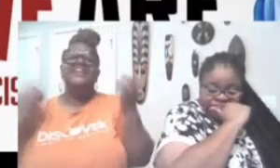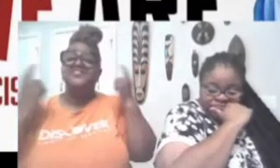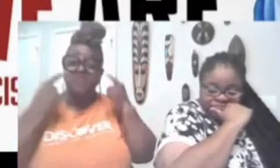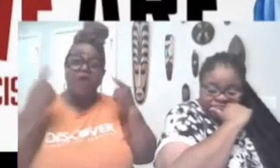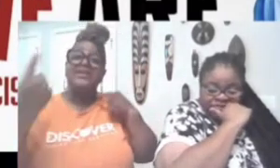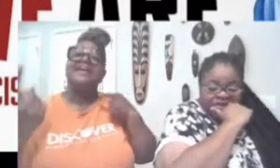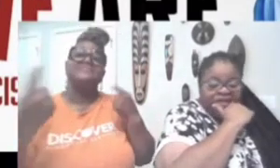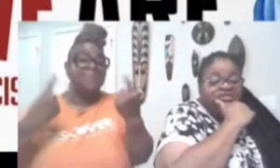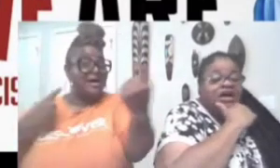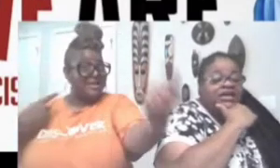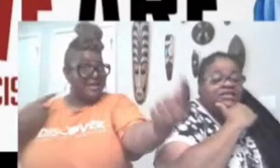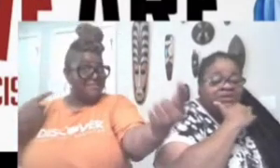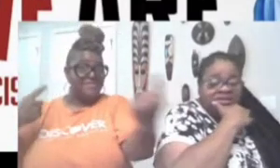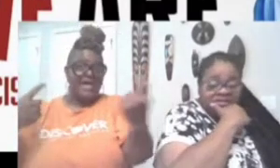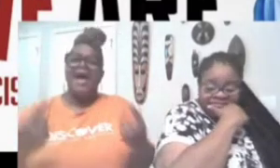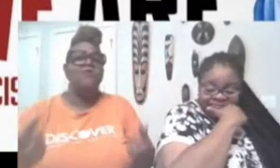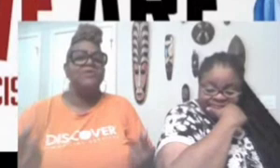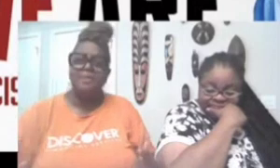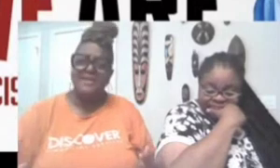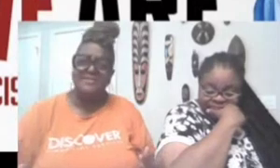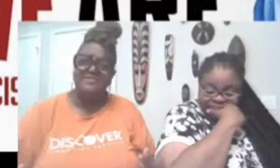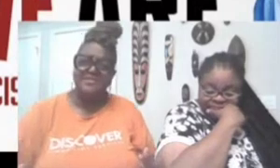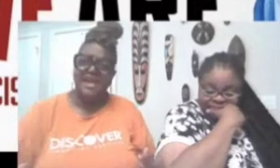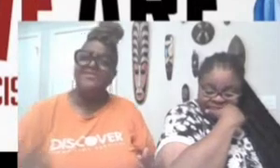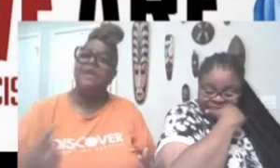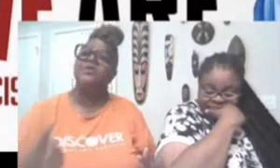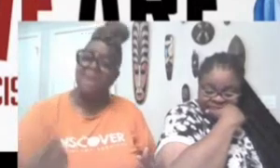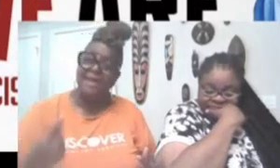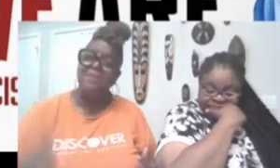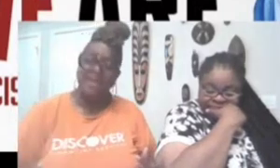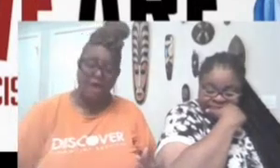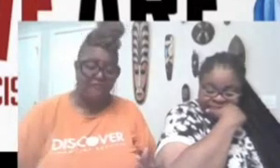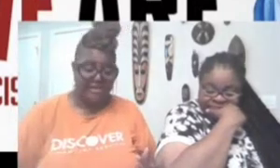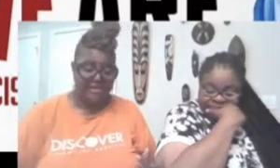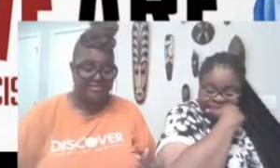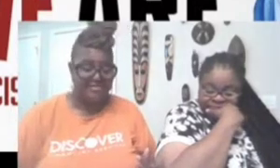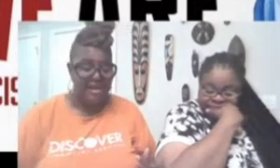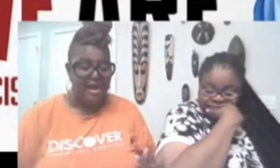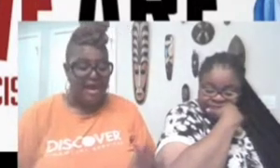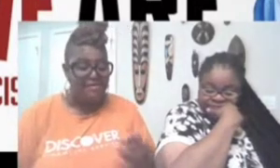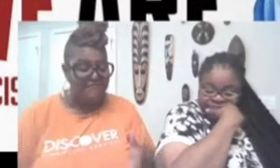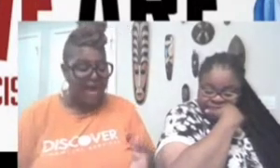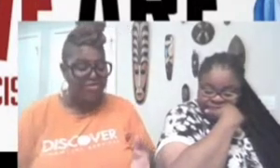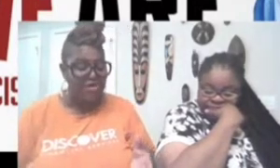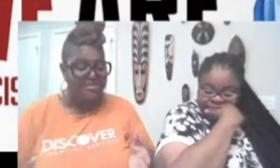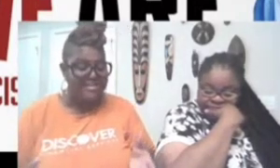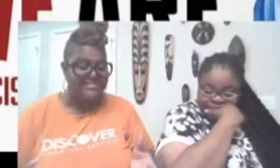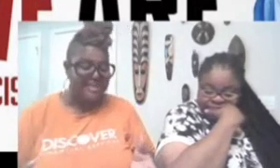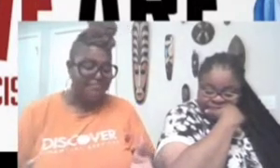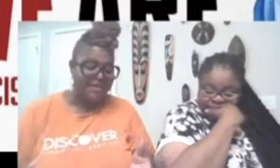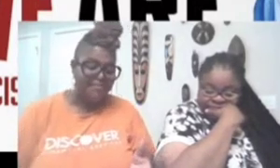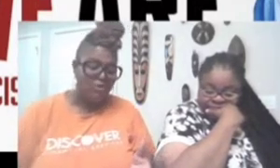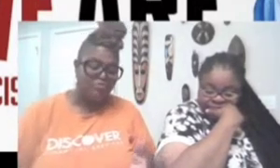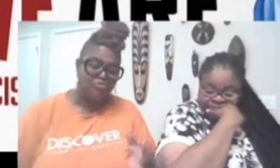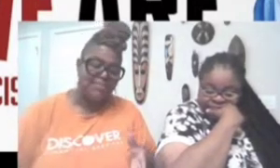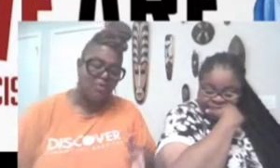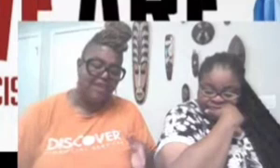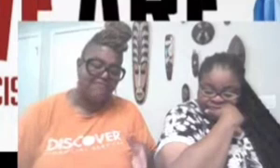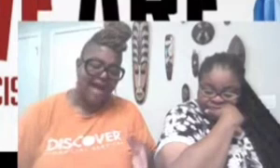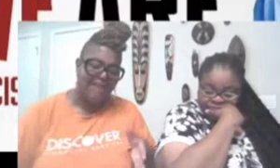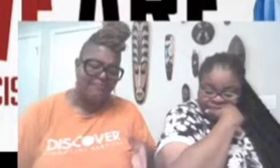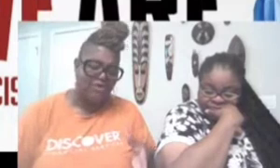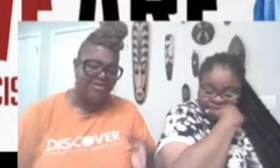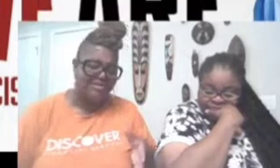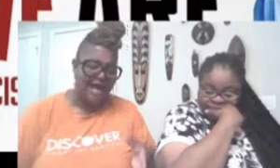South. He saw it as money. I don't care about them slaves. want to make money off of this. And the value of an enslaved people, $3